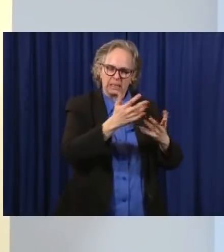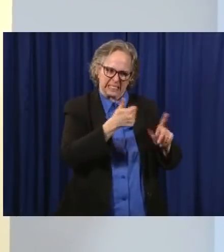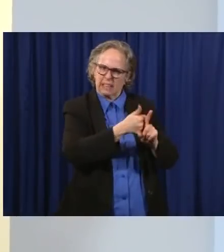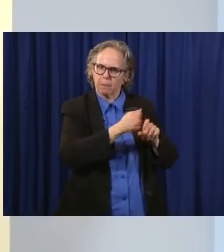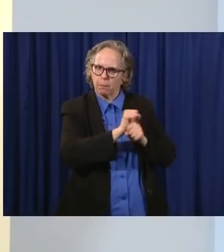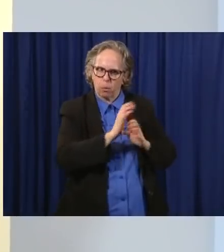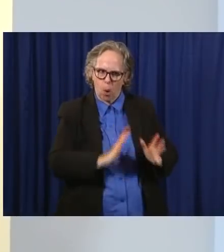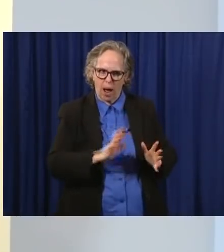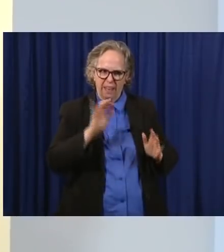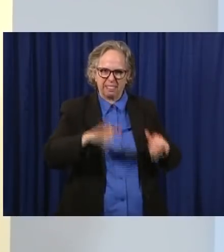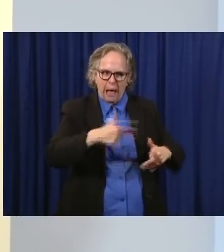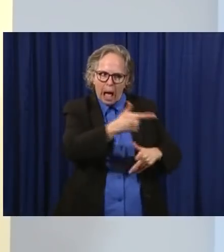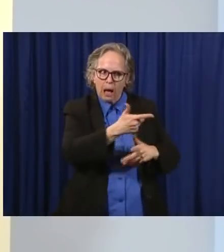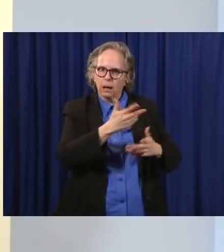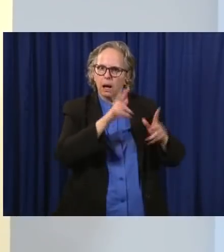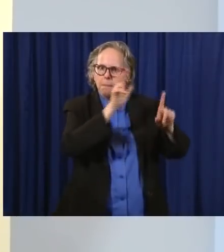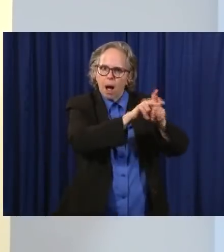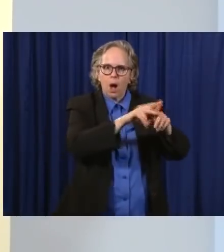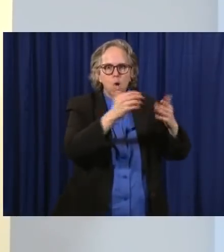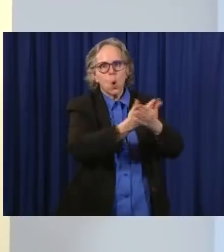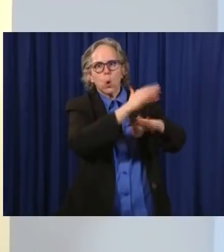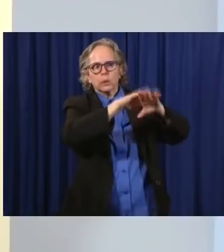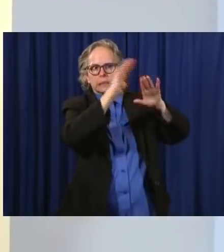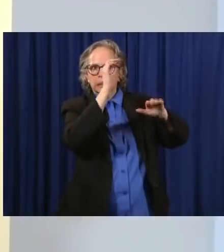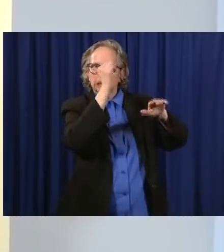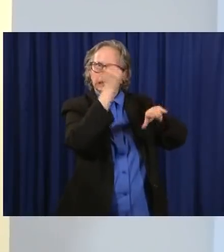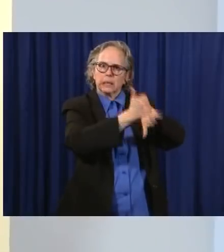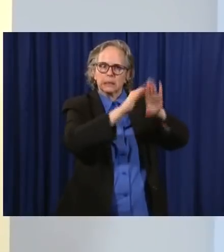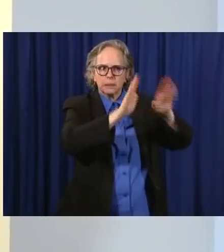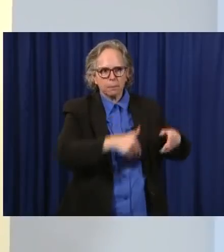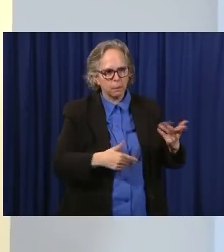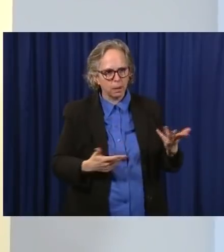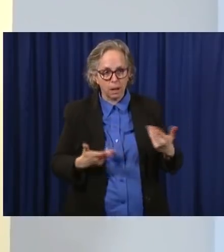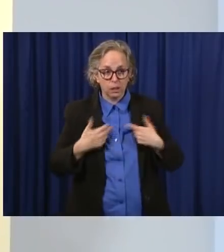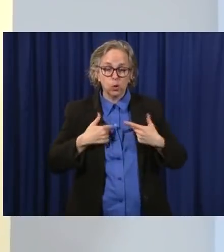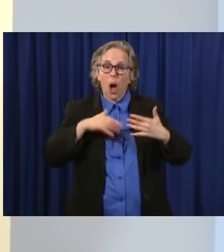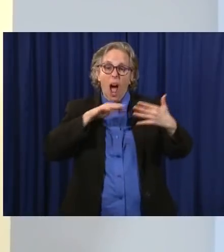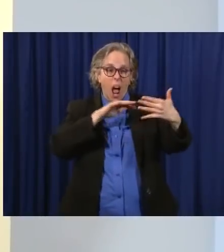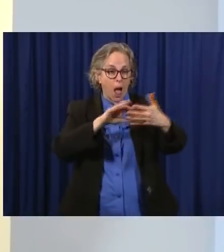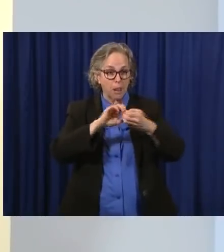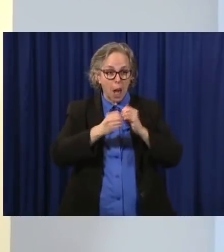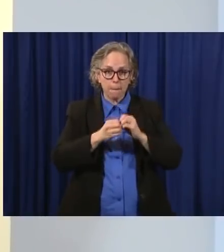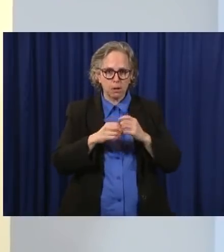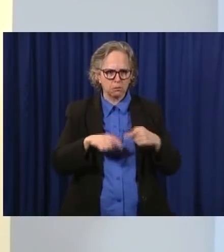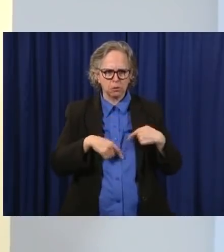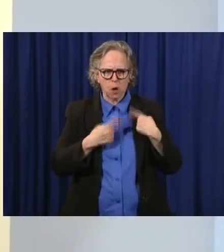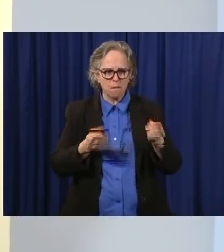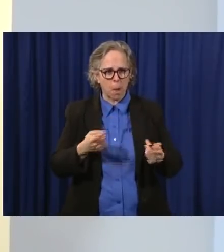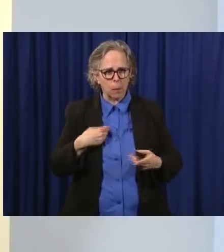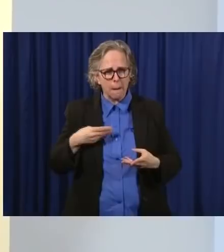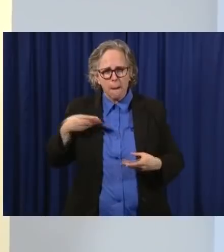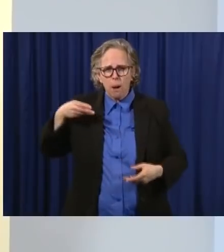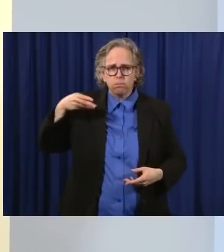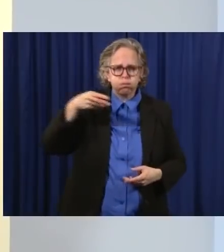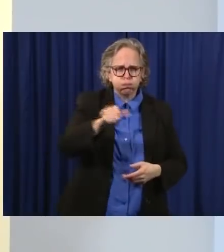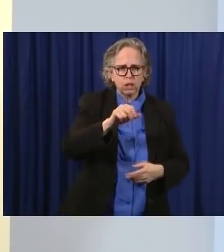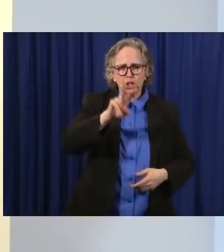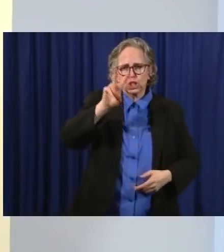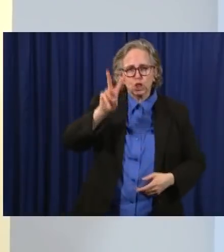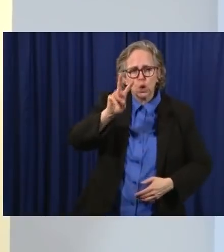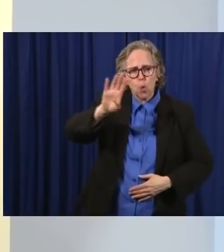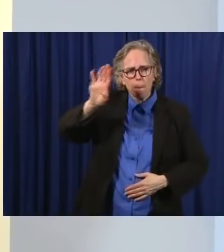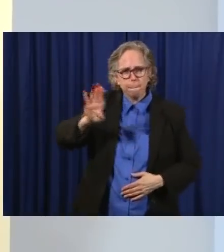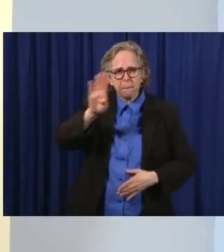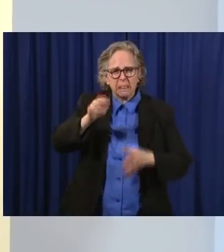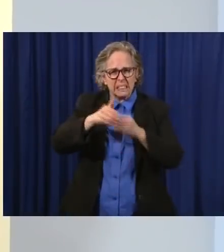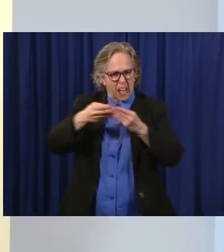And I know, I look at the data every day. They've paid out over $2 billion in claims. Over, I think the